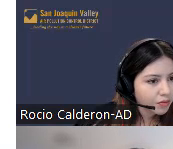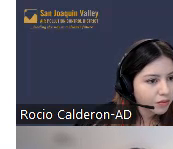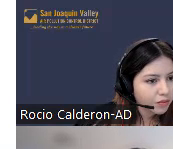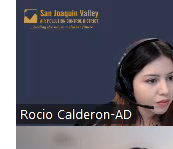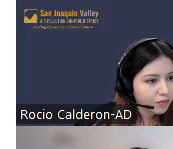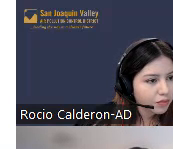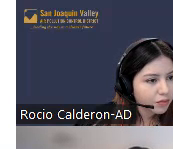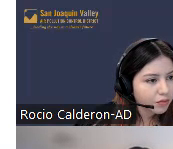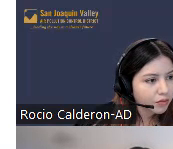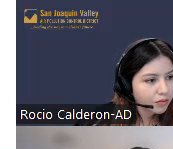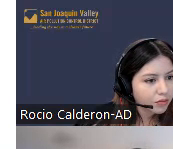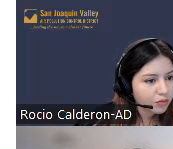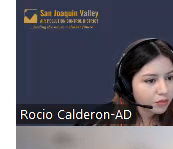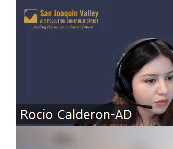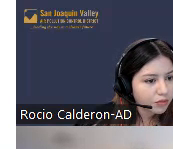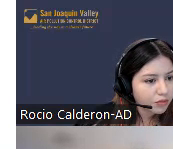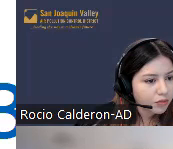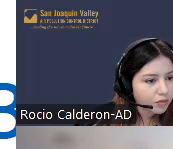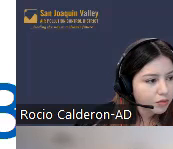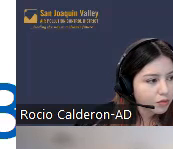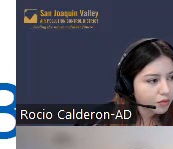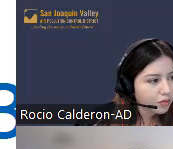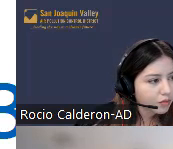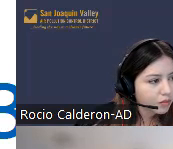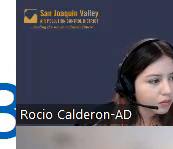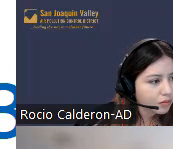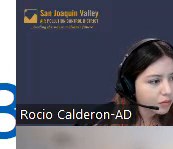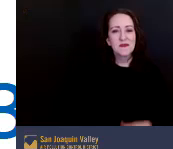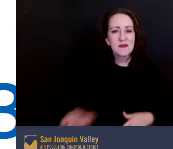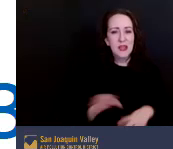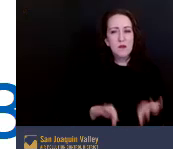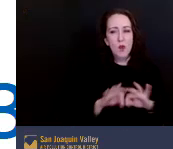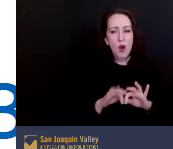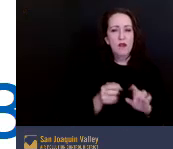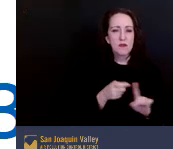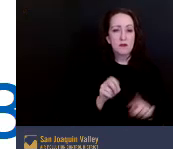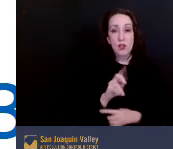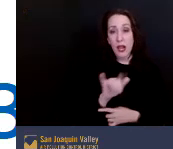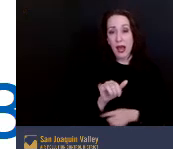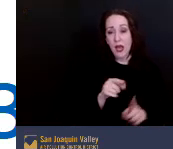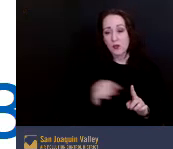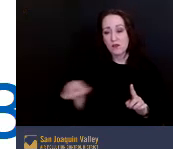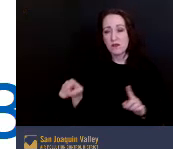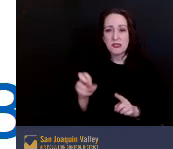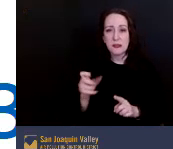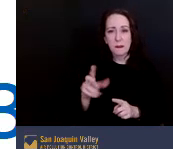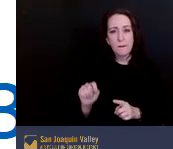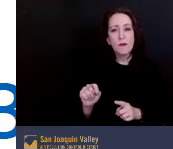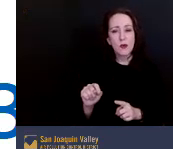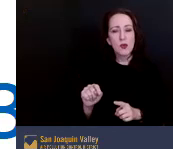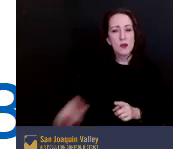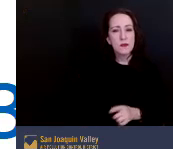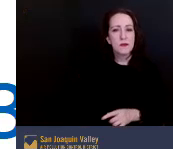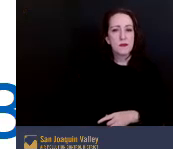previous presentations. So some key takeaways from the July to September 2023 period